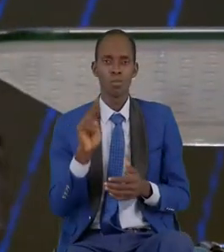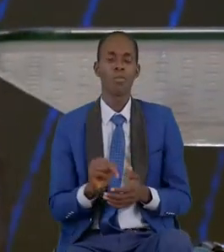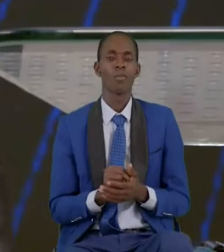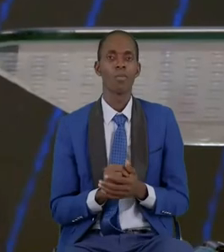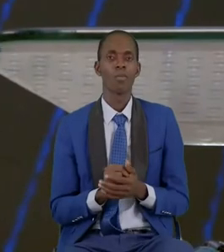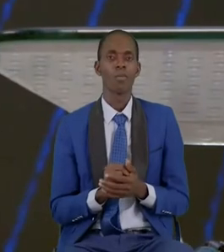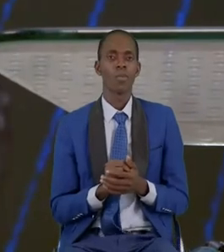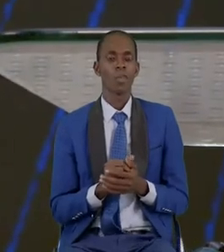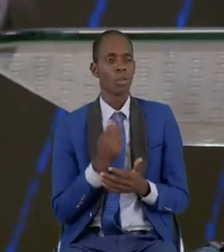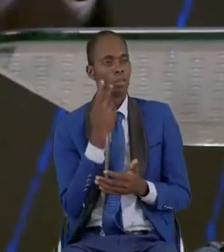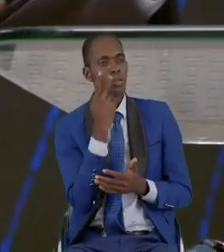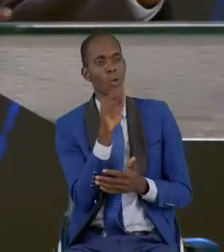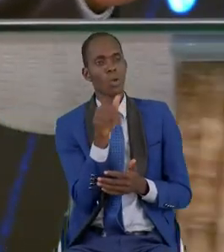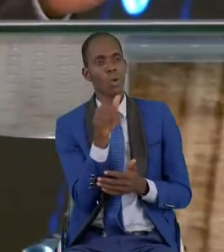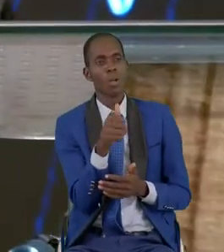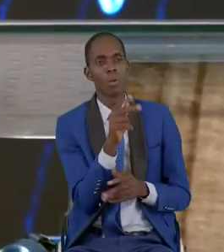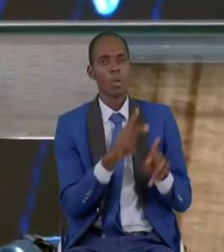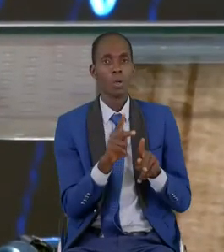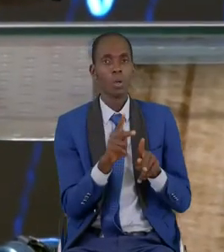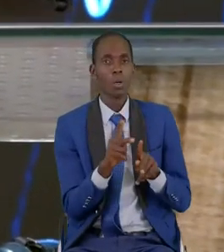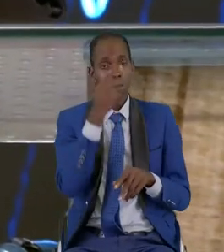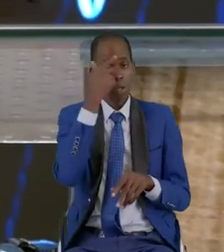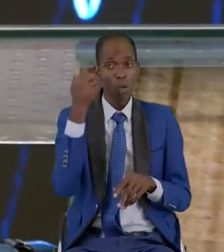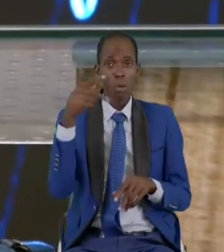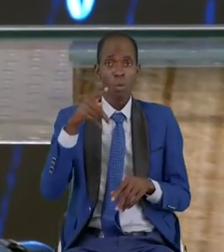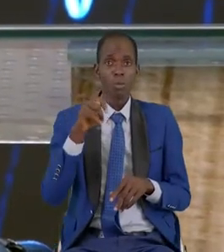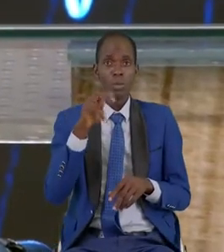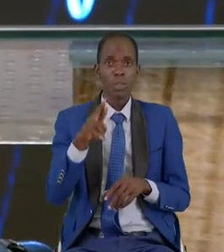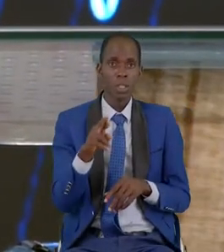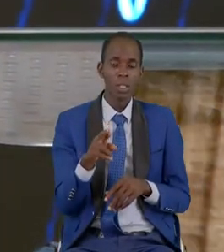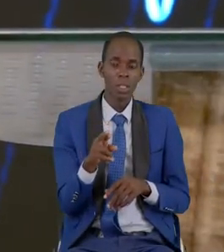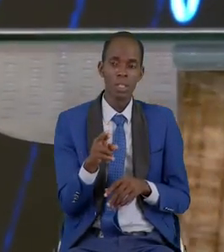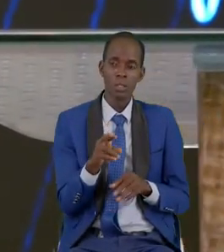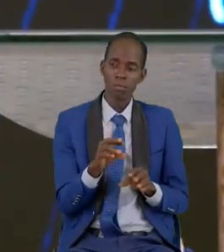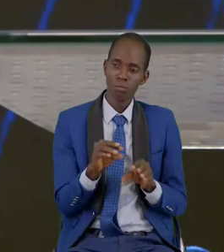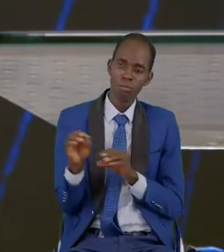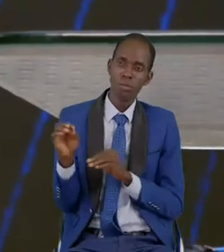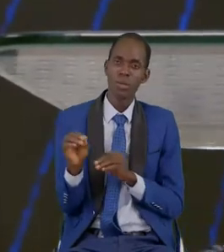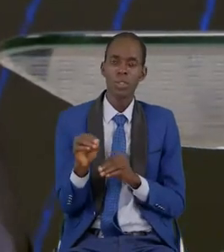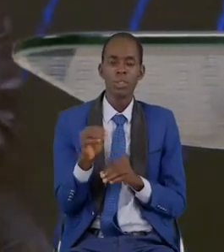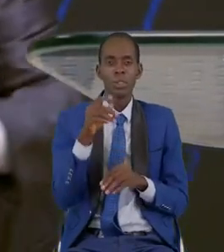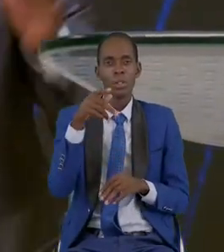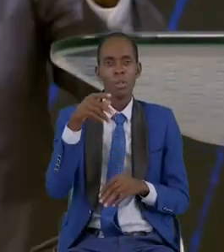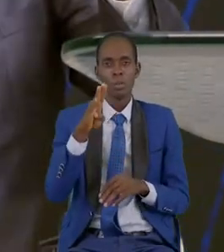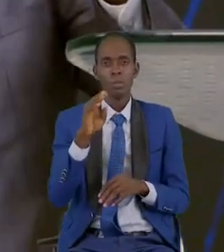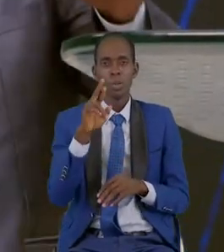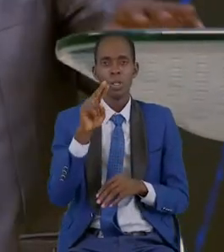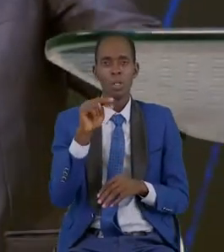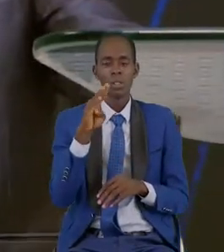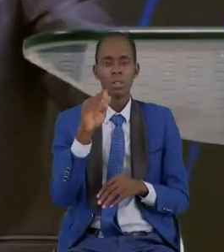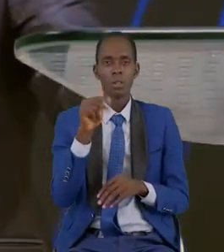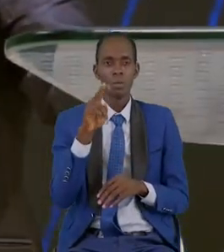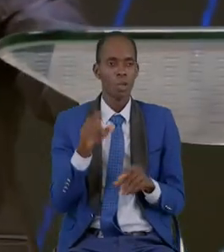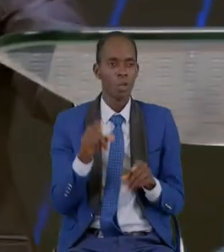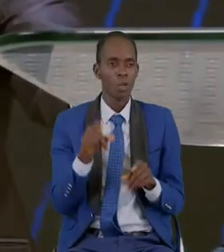see other people, because Peter dissembled, Barnabas also followed, and many other people too,